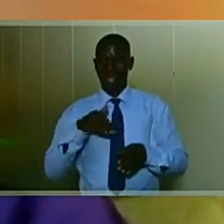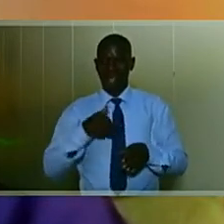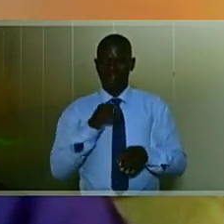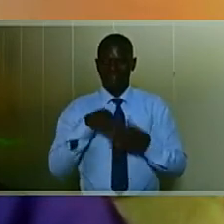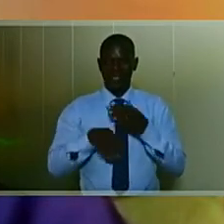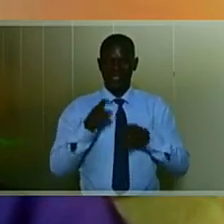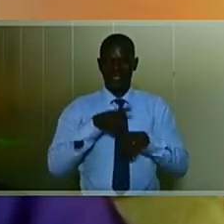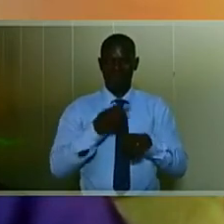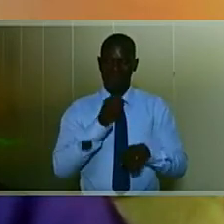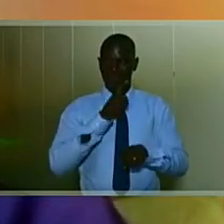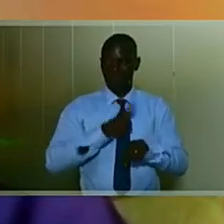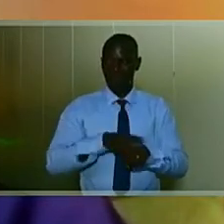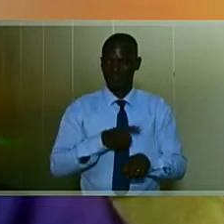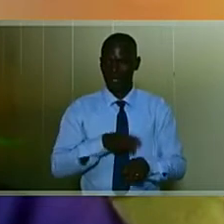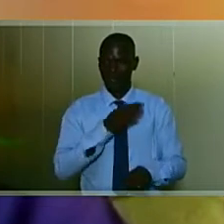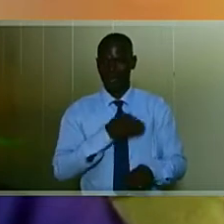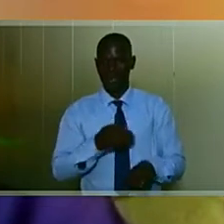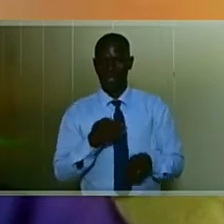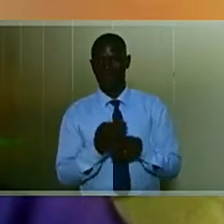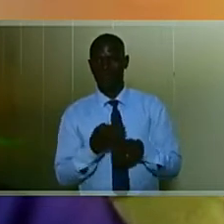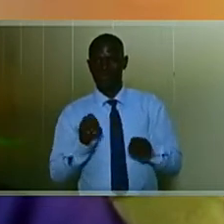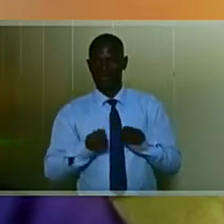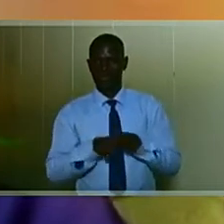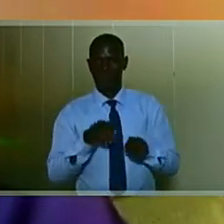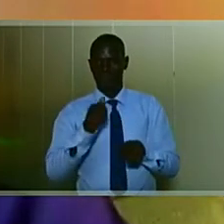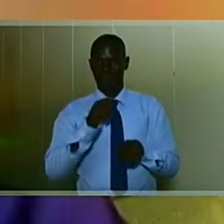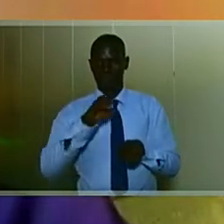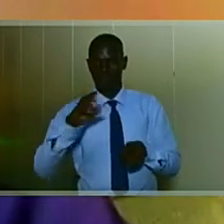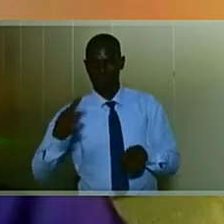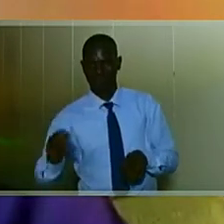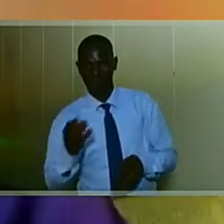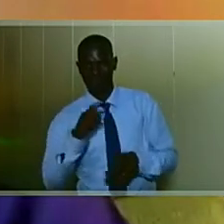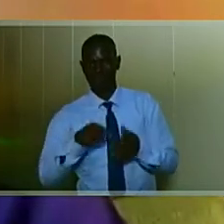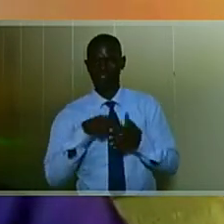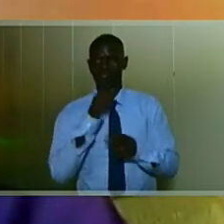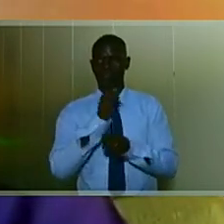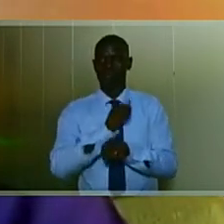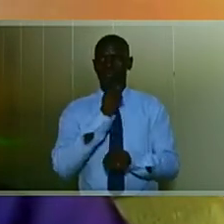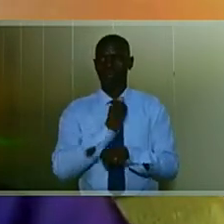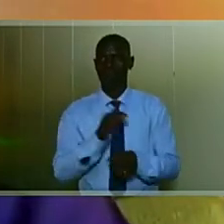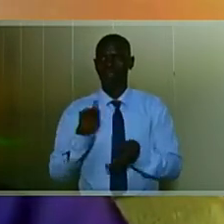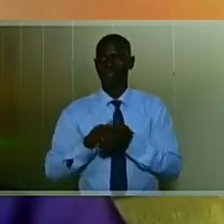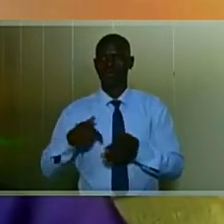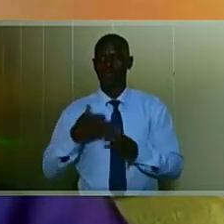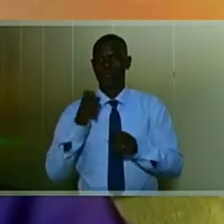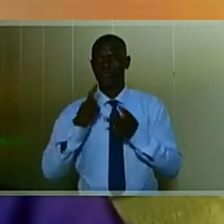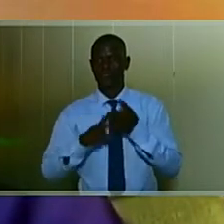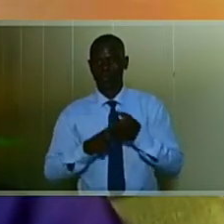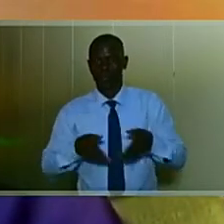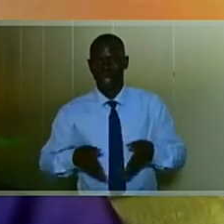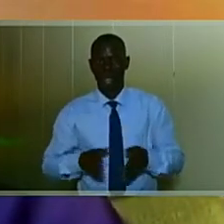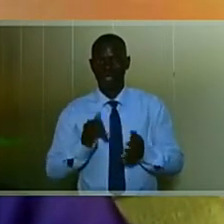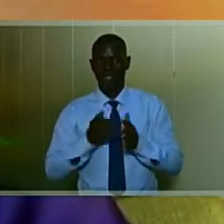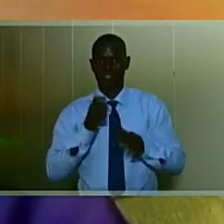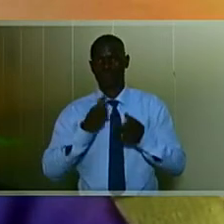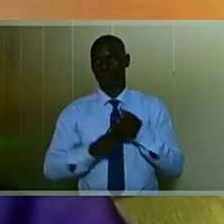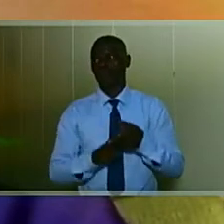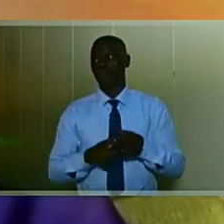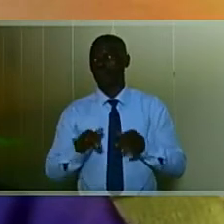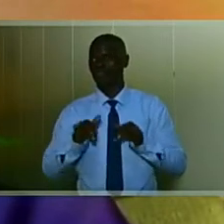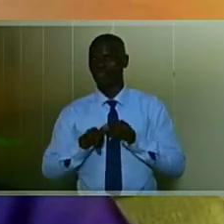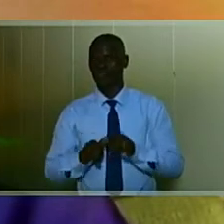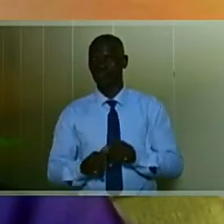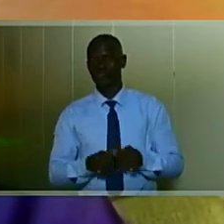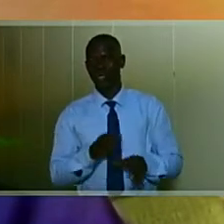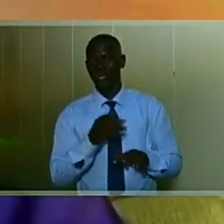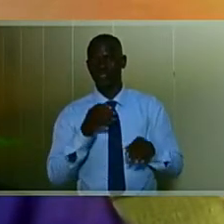and man hour on this work, that we will not allow it to be frustrated. And then, of course,